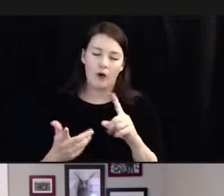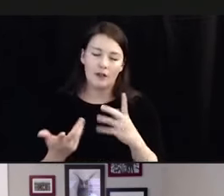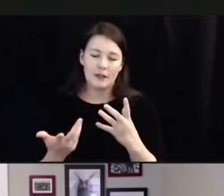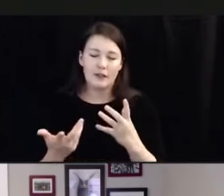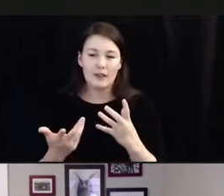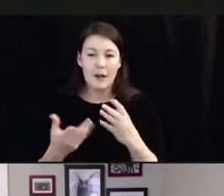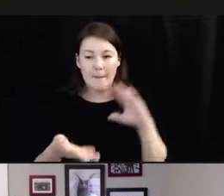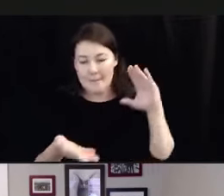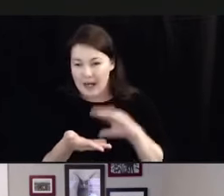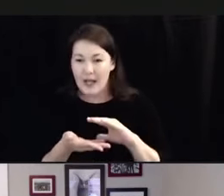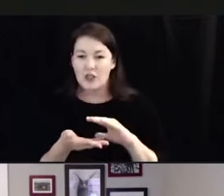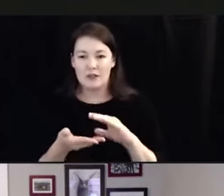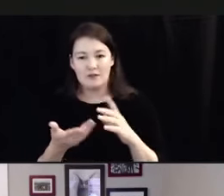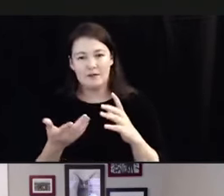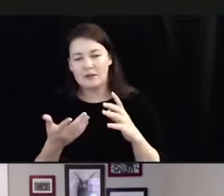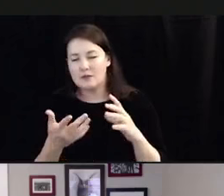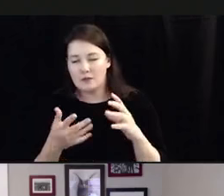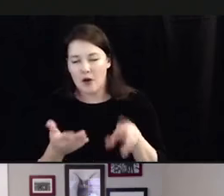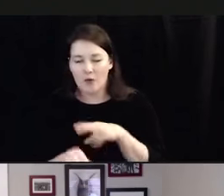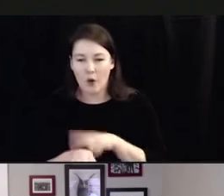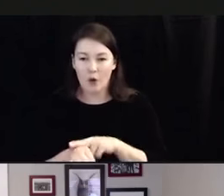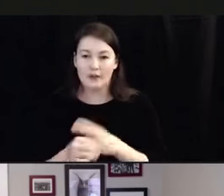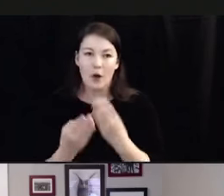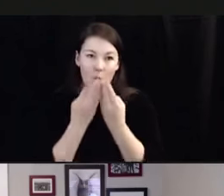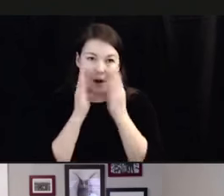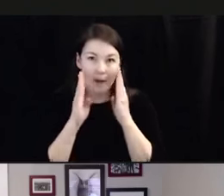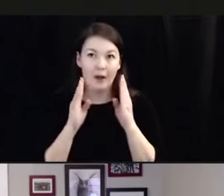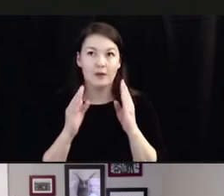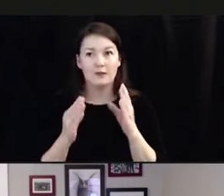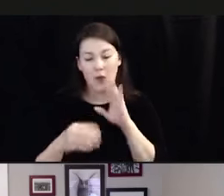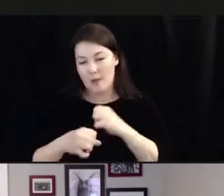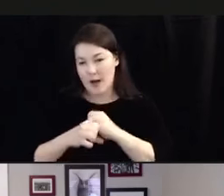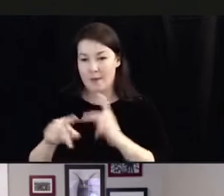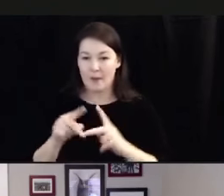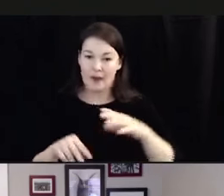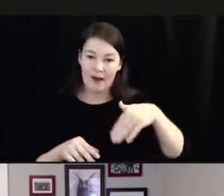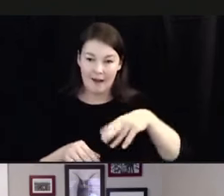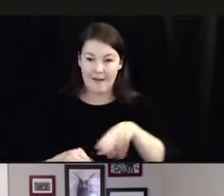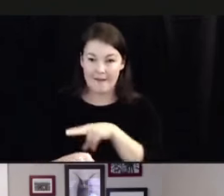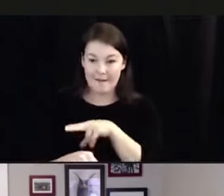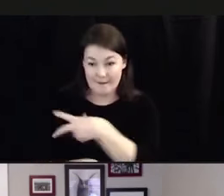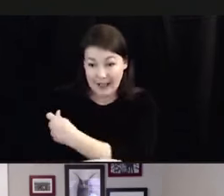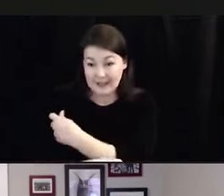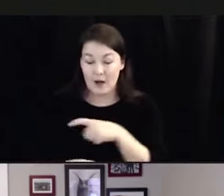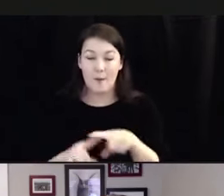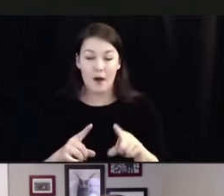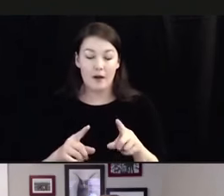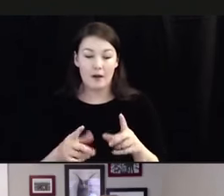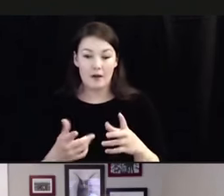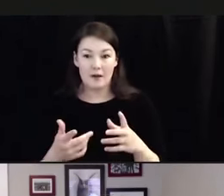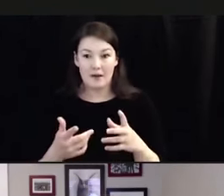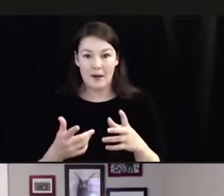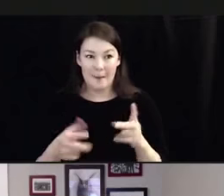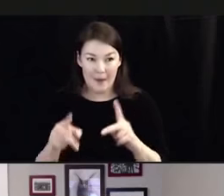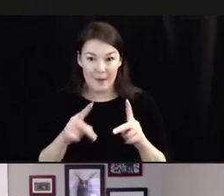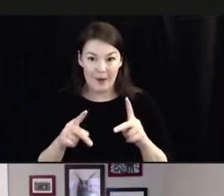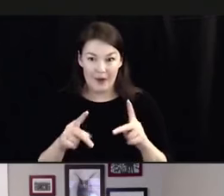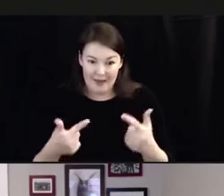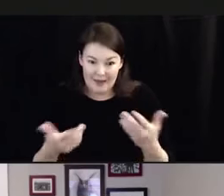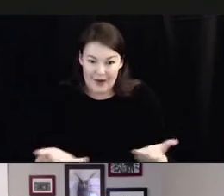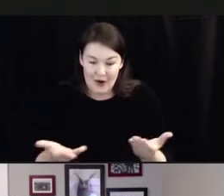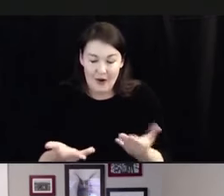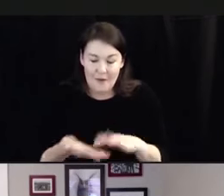others helps protect those who are unvaccinated. But again, the patience of most Coloradans is wearing very thin about why we